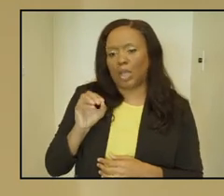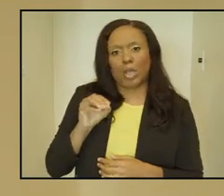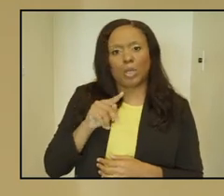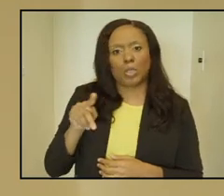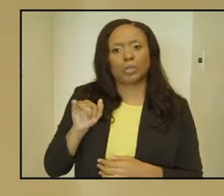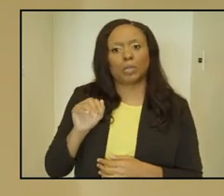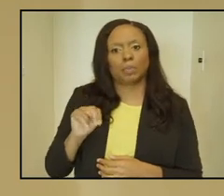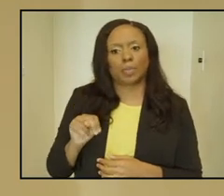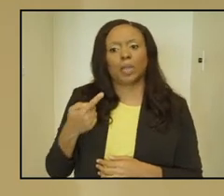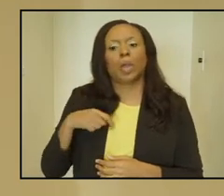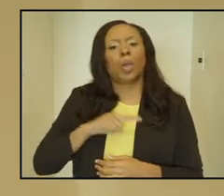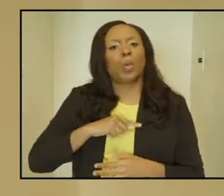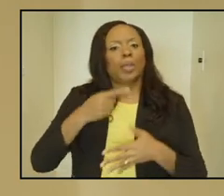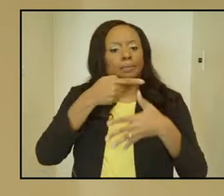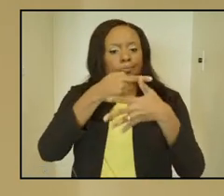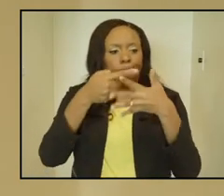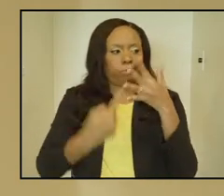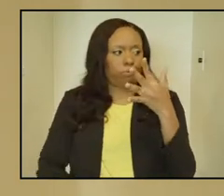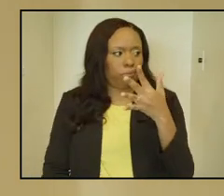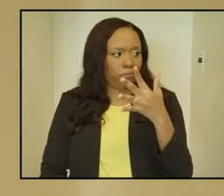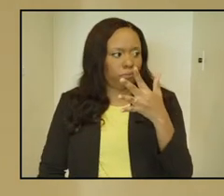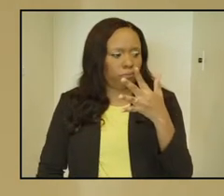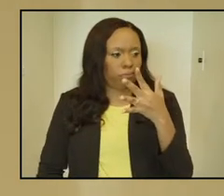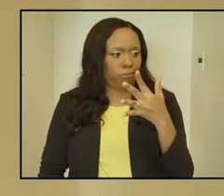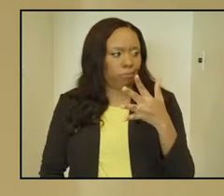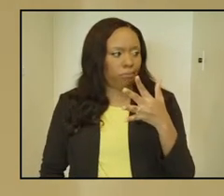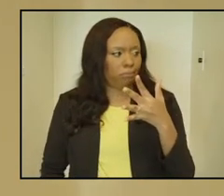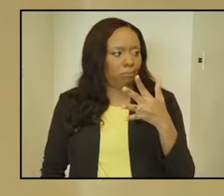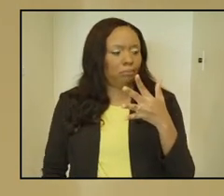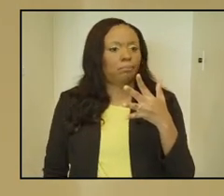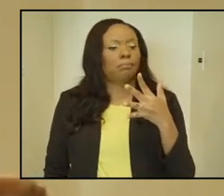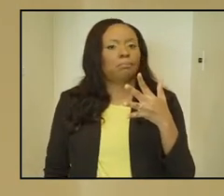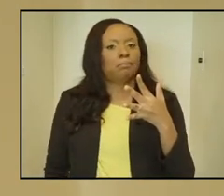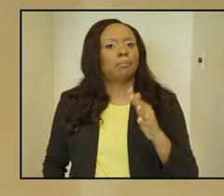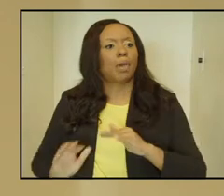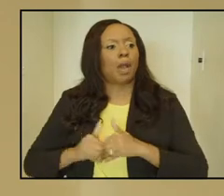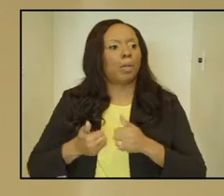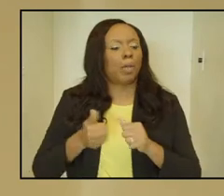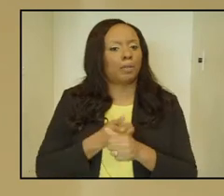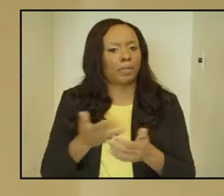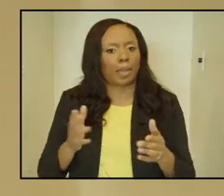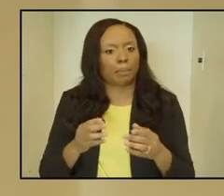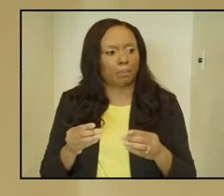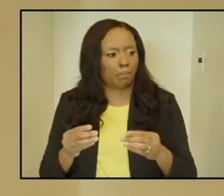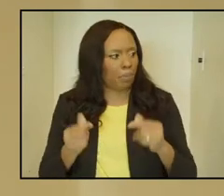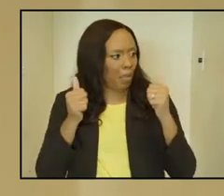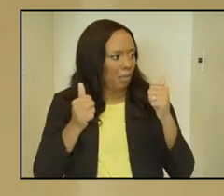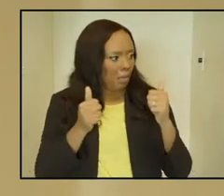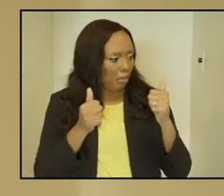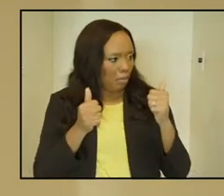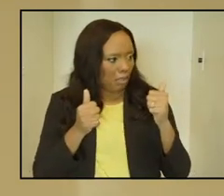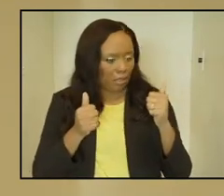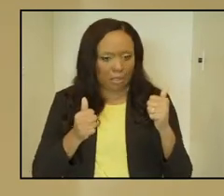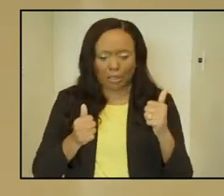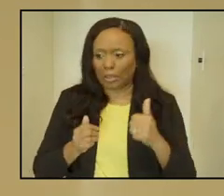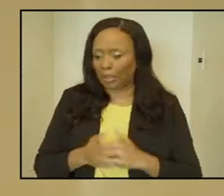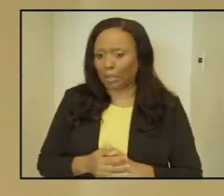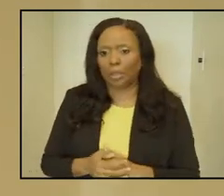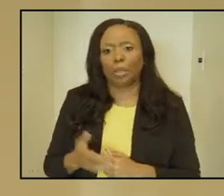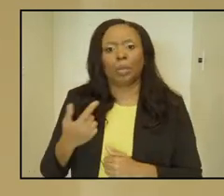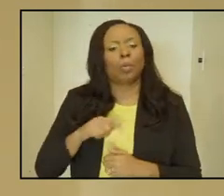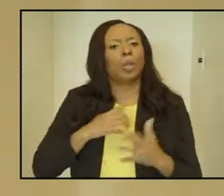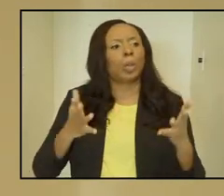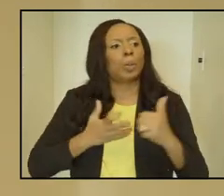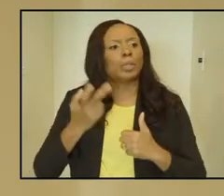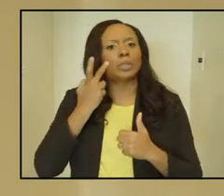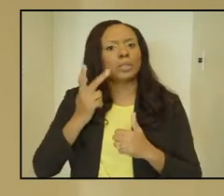a digital corporate registry with a high degree of automation to eliminate many steps in the processes